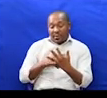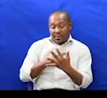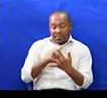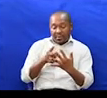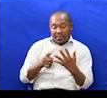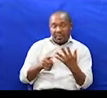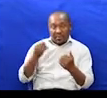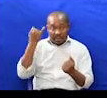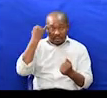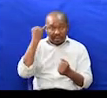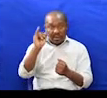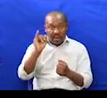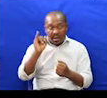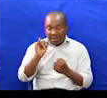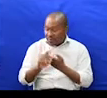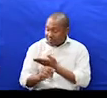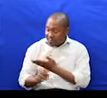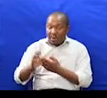we can say that